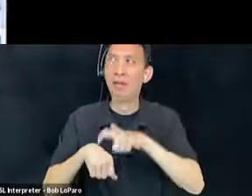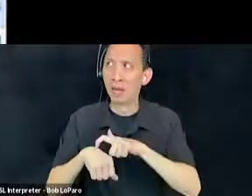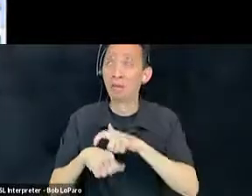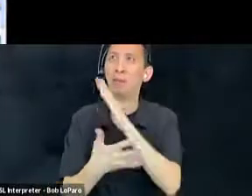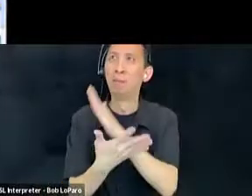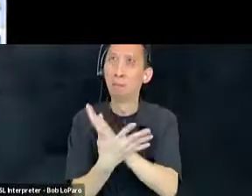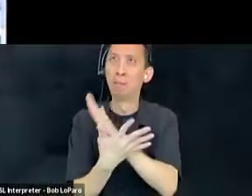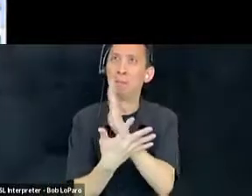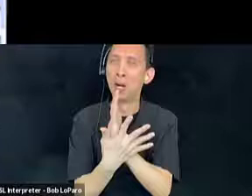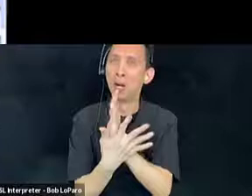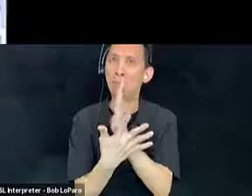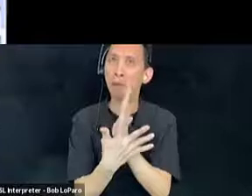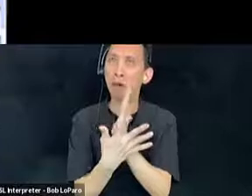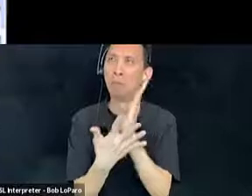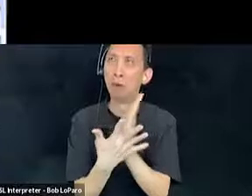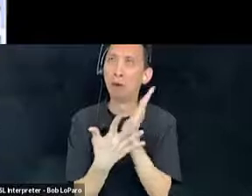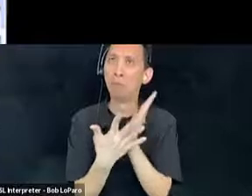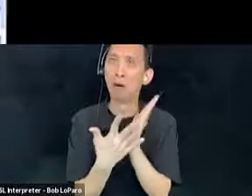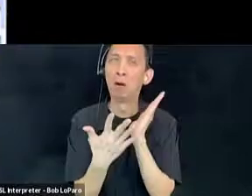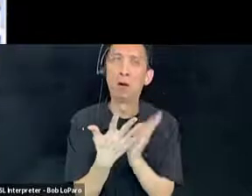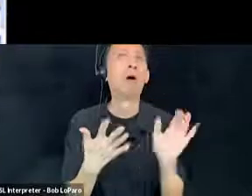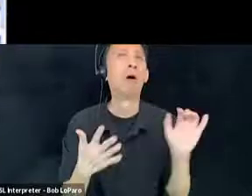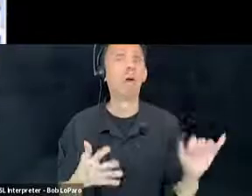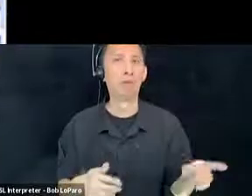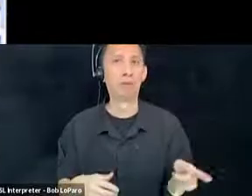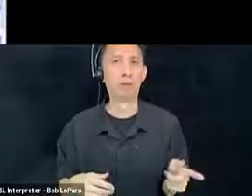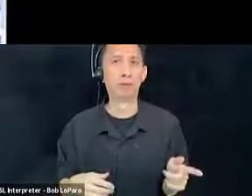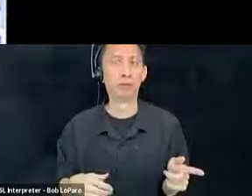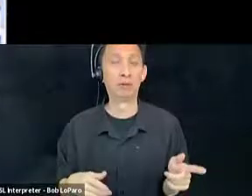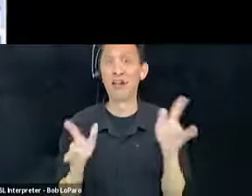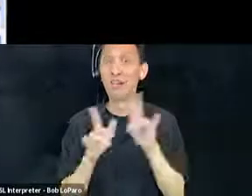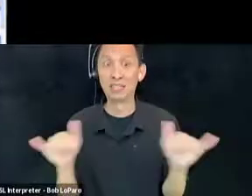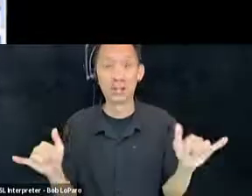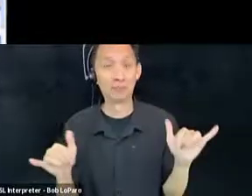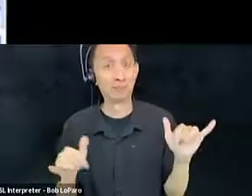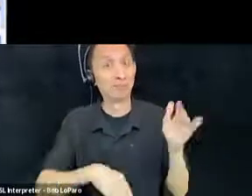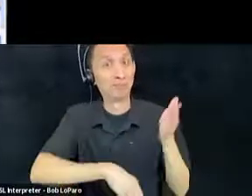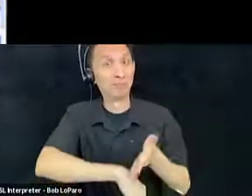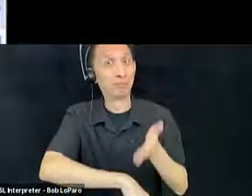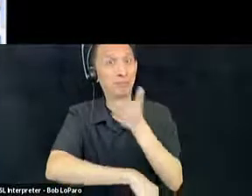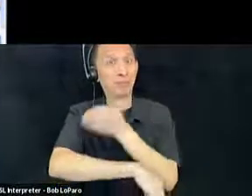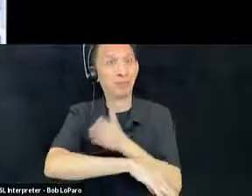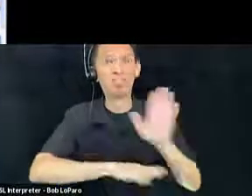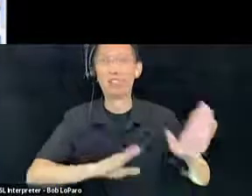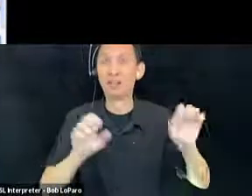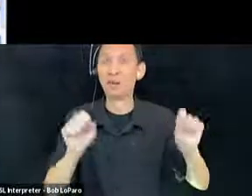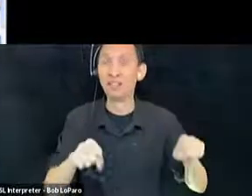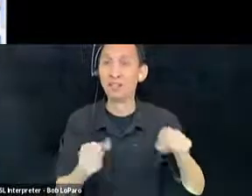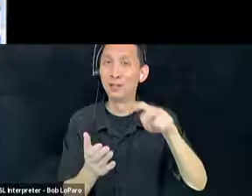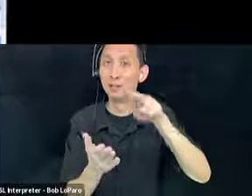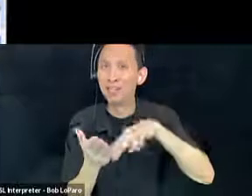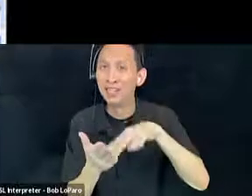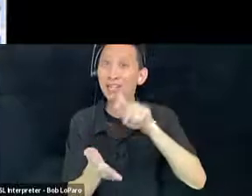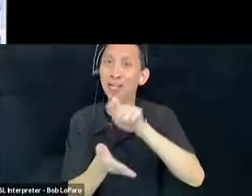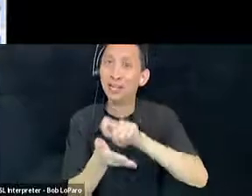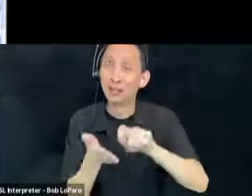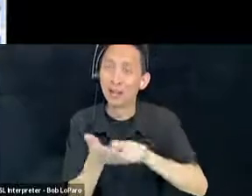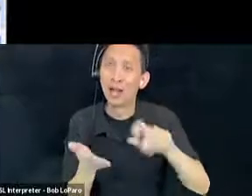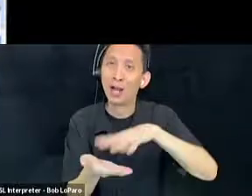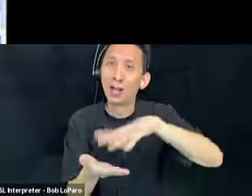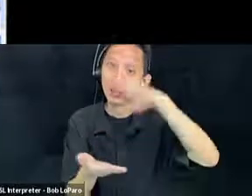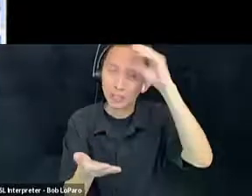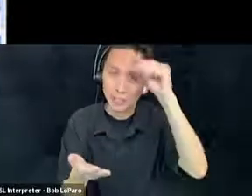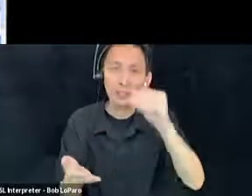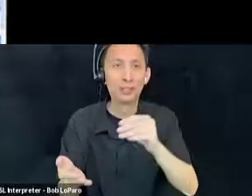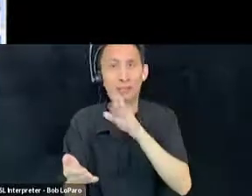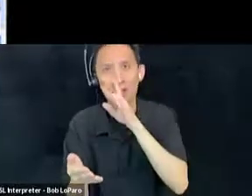Excuse me. It also helps increase literacy. So as we build the calendar system, we can build the vocabulary and the words and a